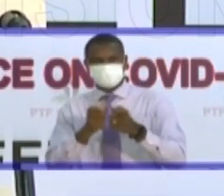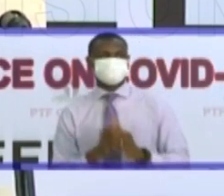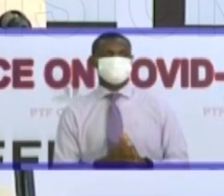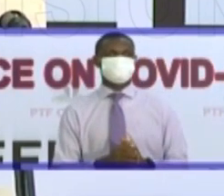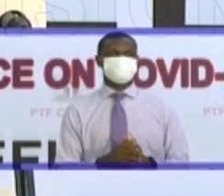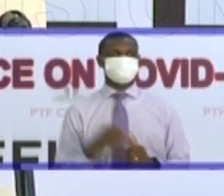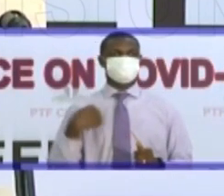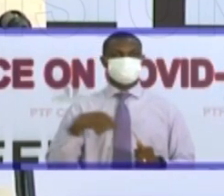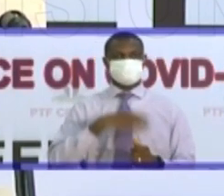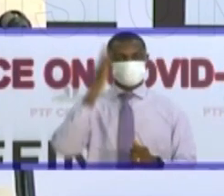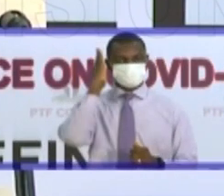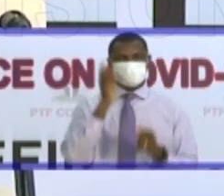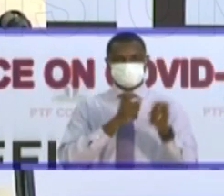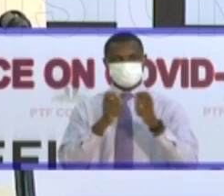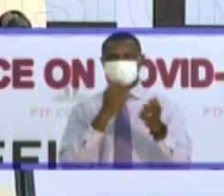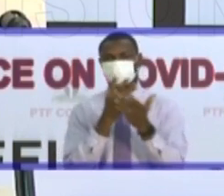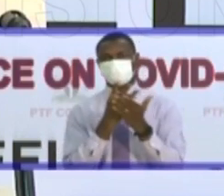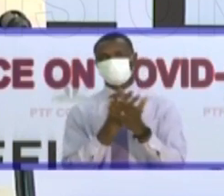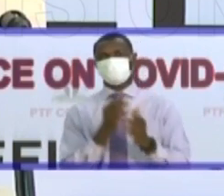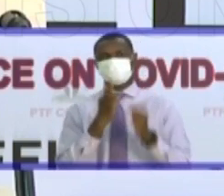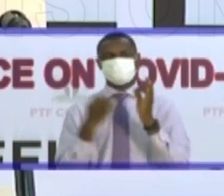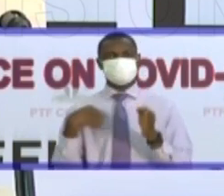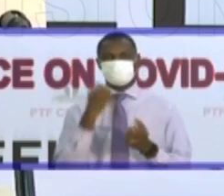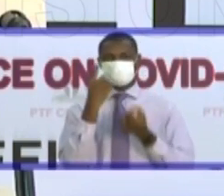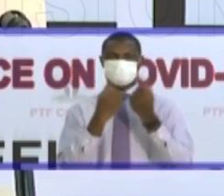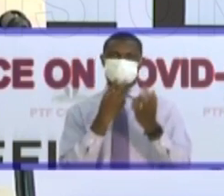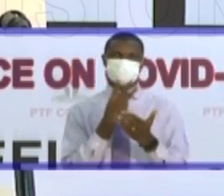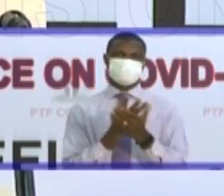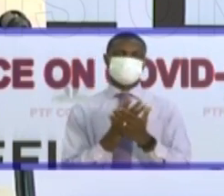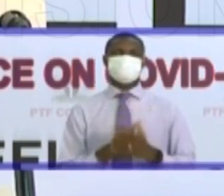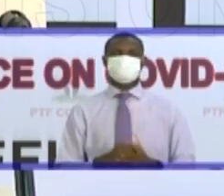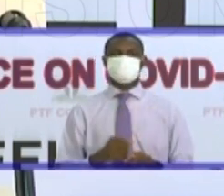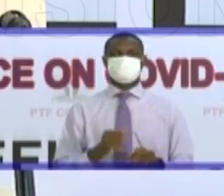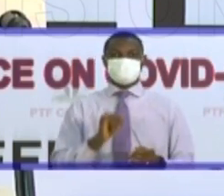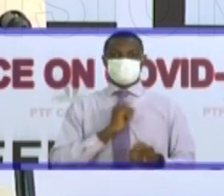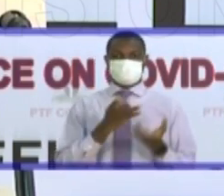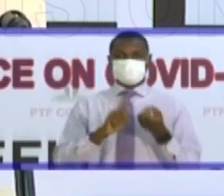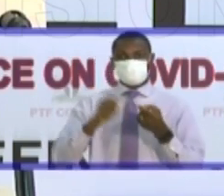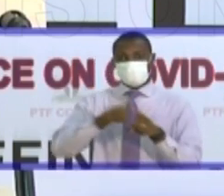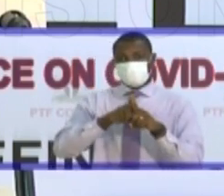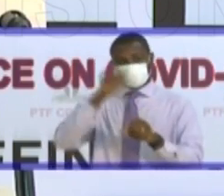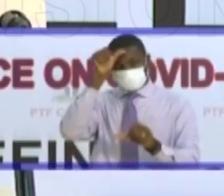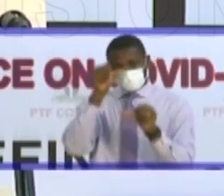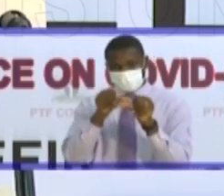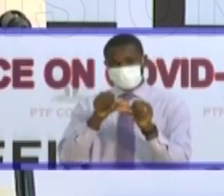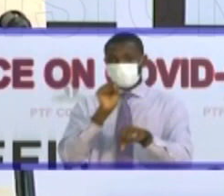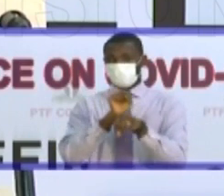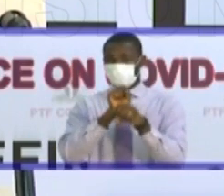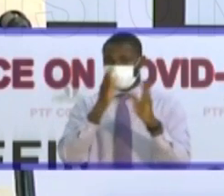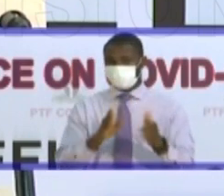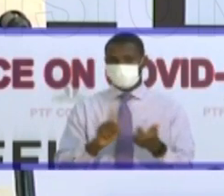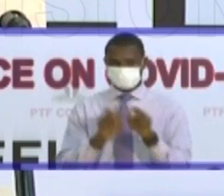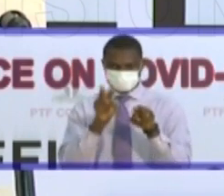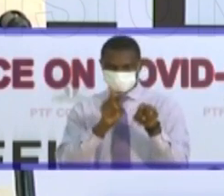consideration to manage this infection. And I also remind health workers to be vigilant to make sure that